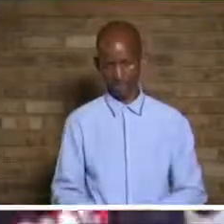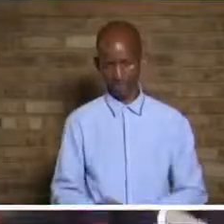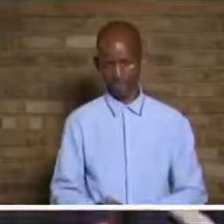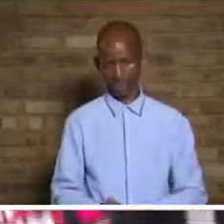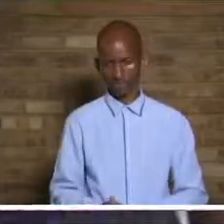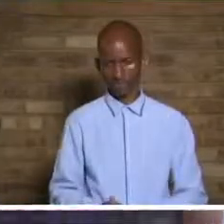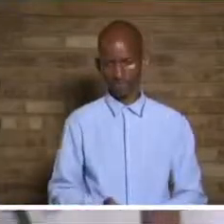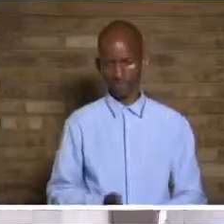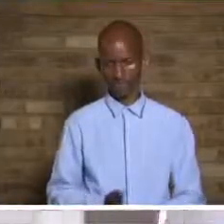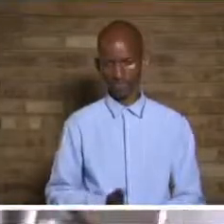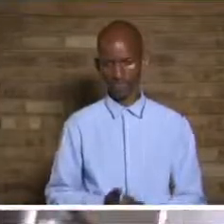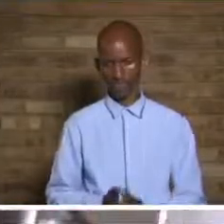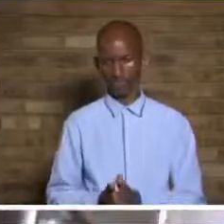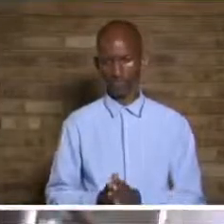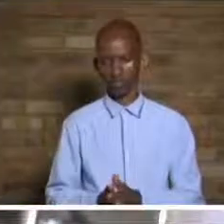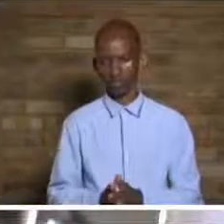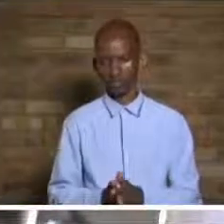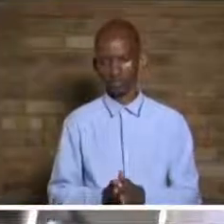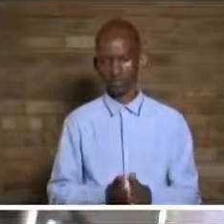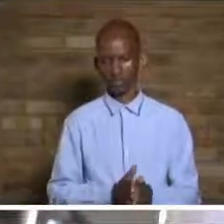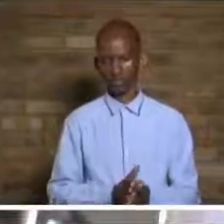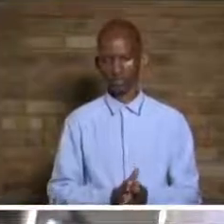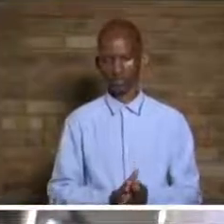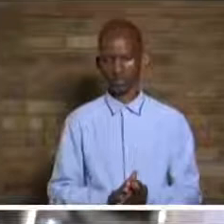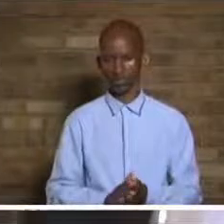you. Next.